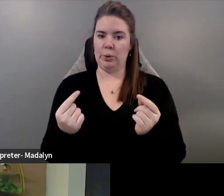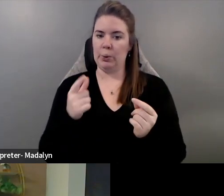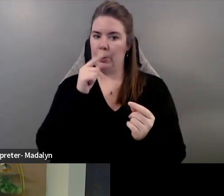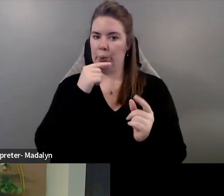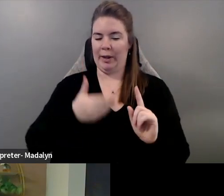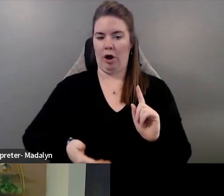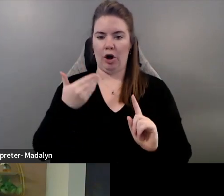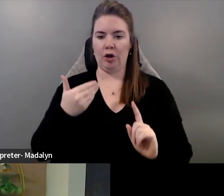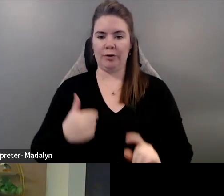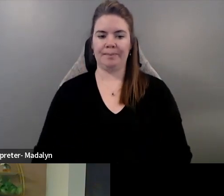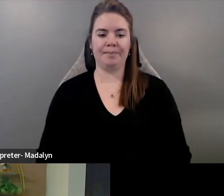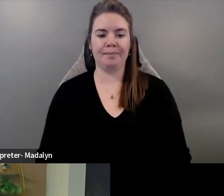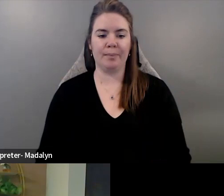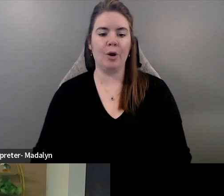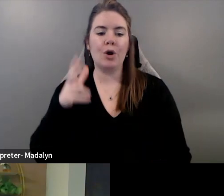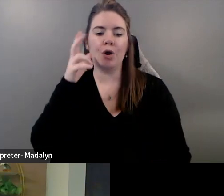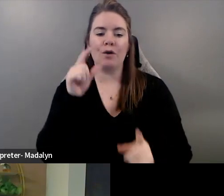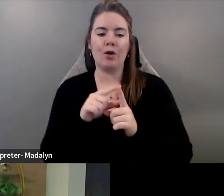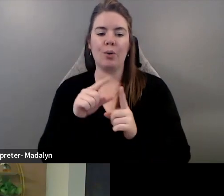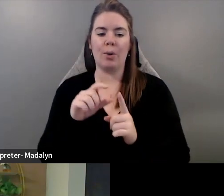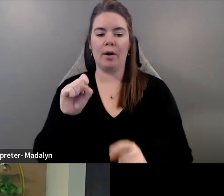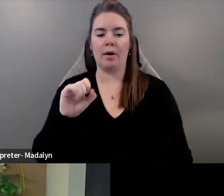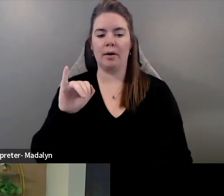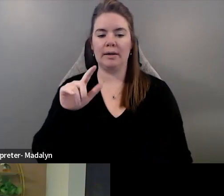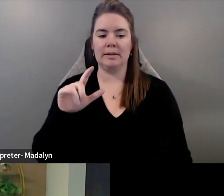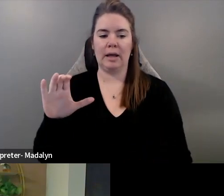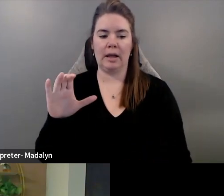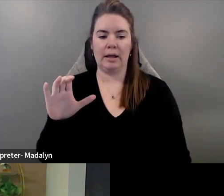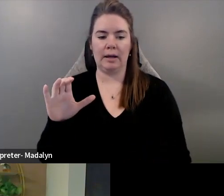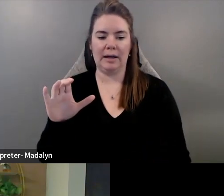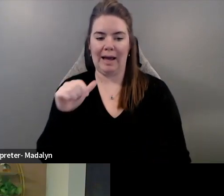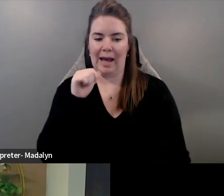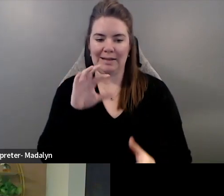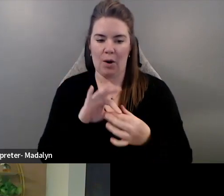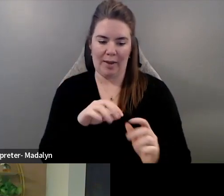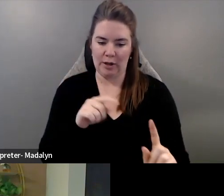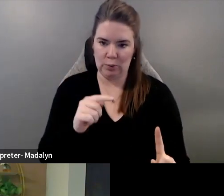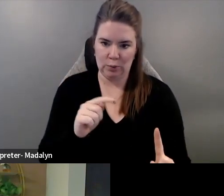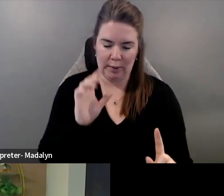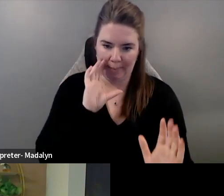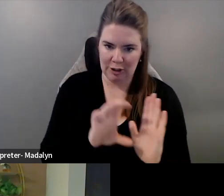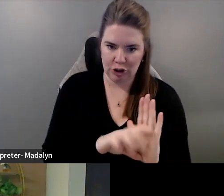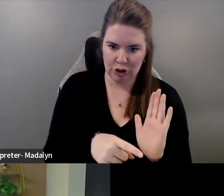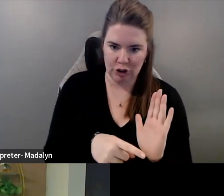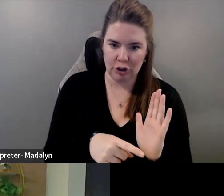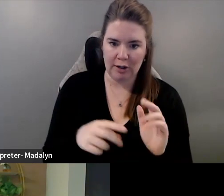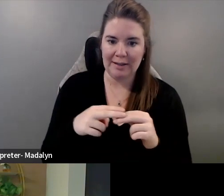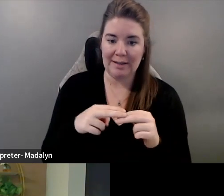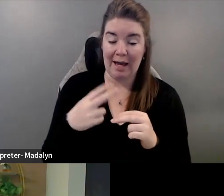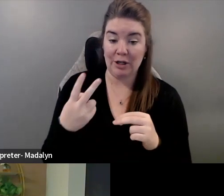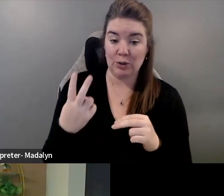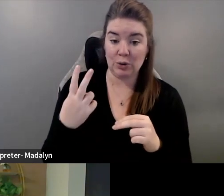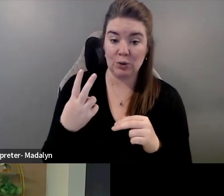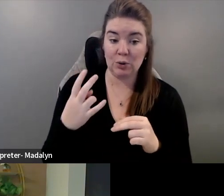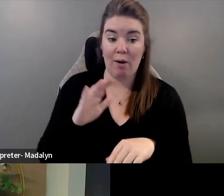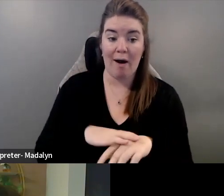is, you know, you've heard this word SILC. It has nothing to do with this. This is slide 2. Those of you can't see, on the